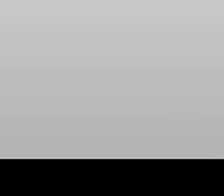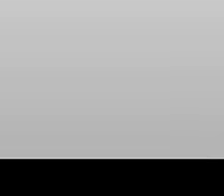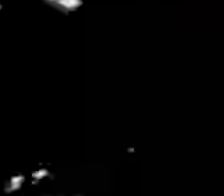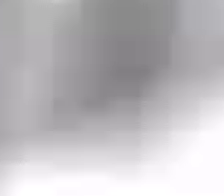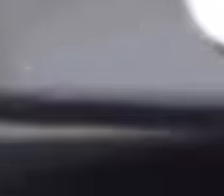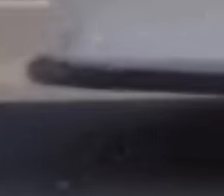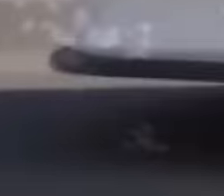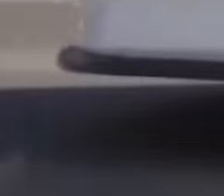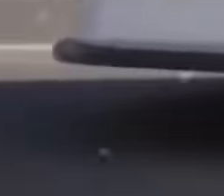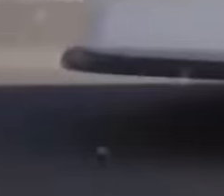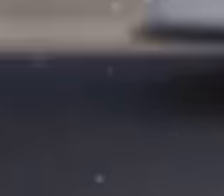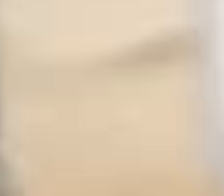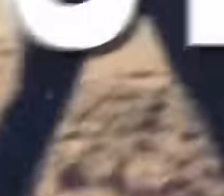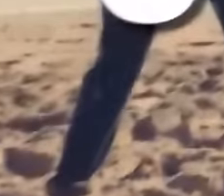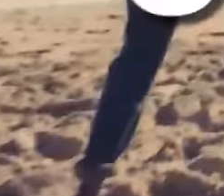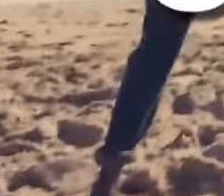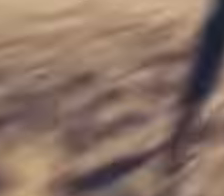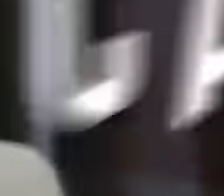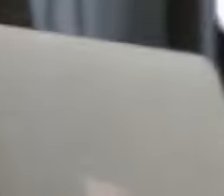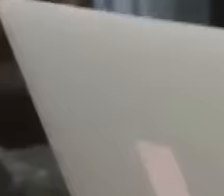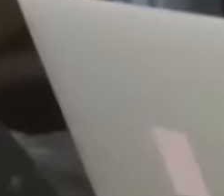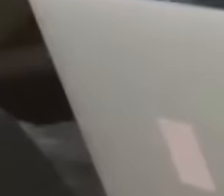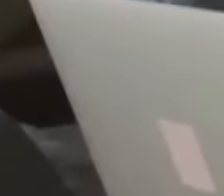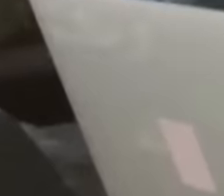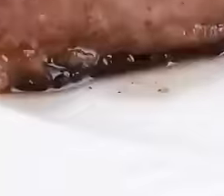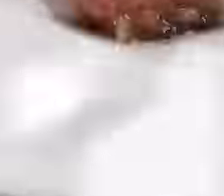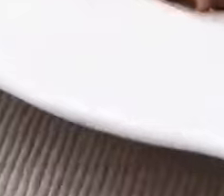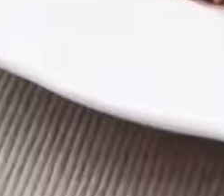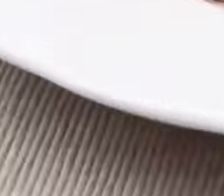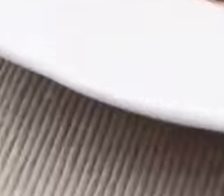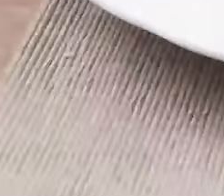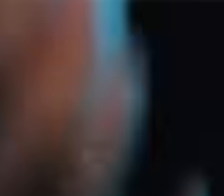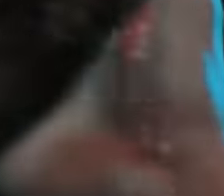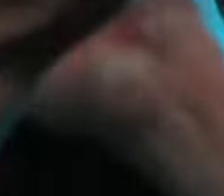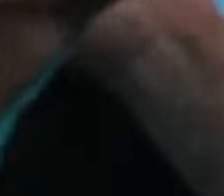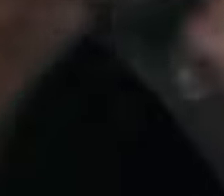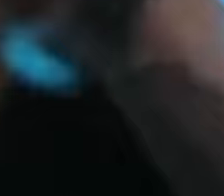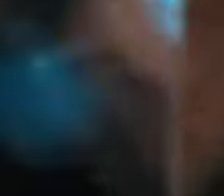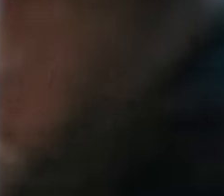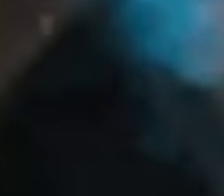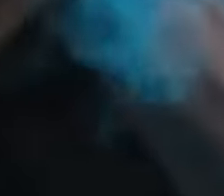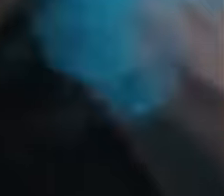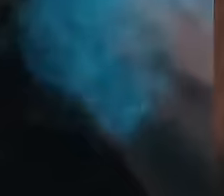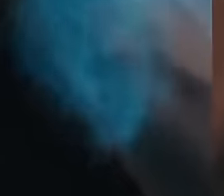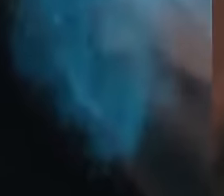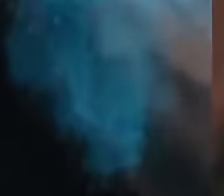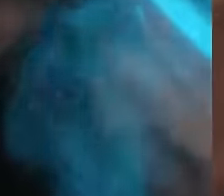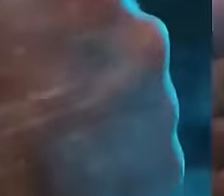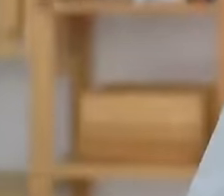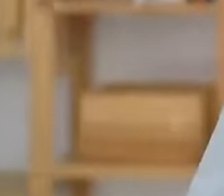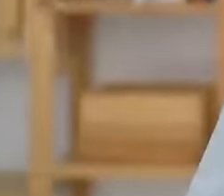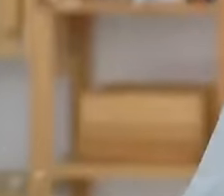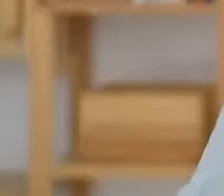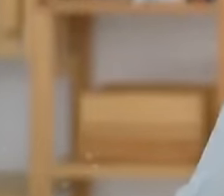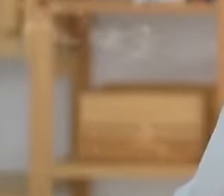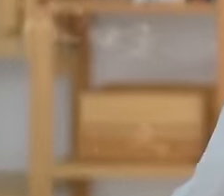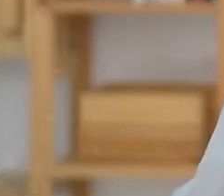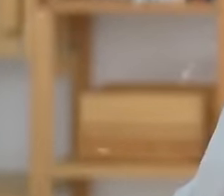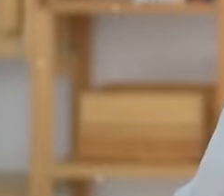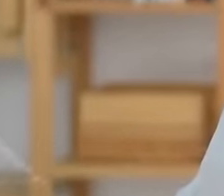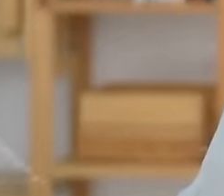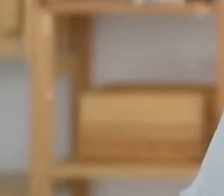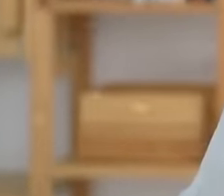Cars, sports, careers, food. Women always talk about these things, but not about our health. Did you